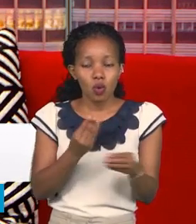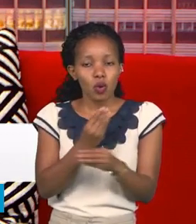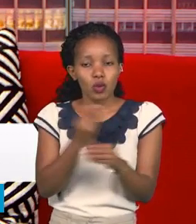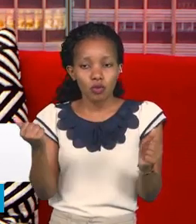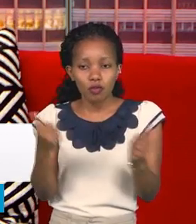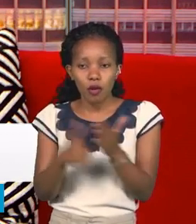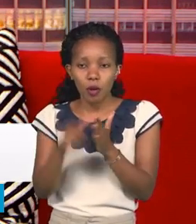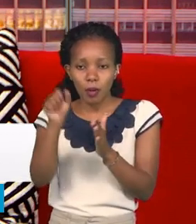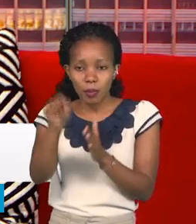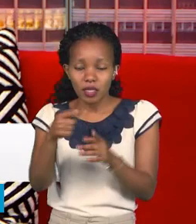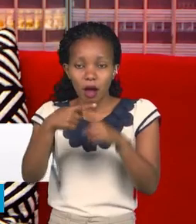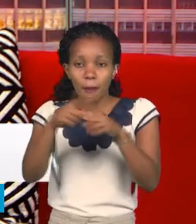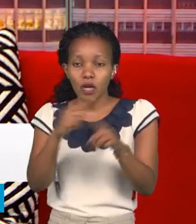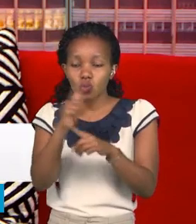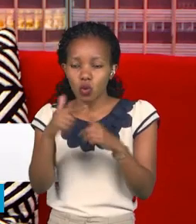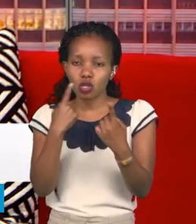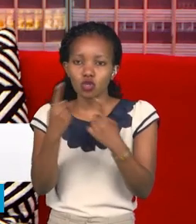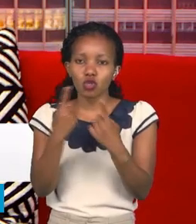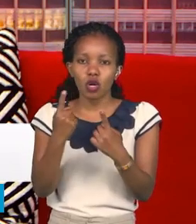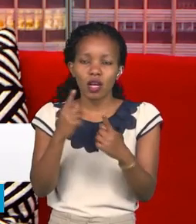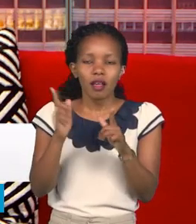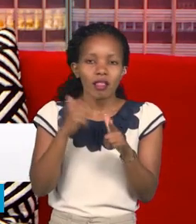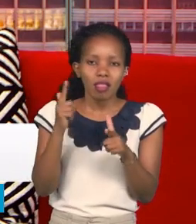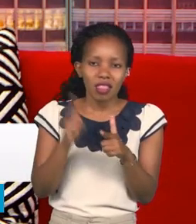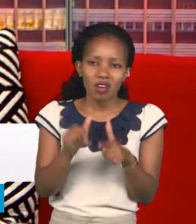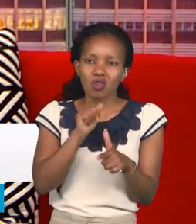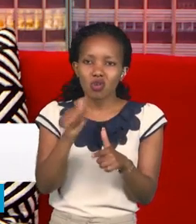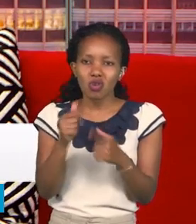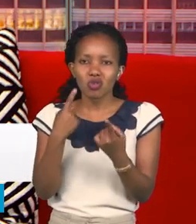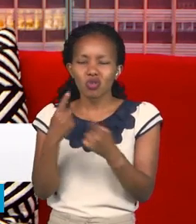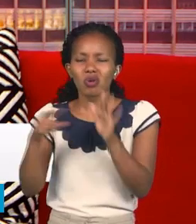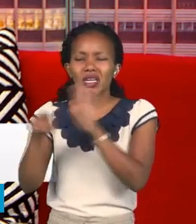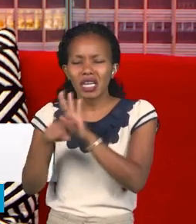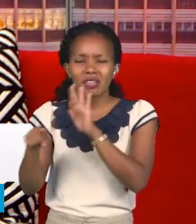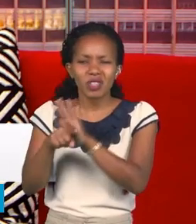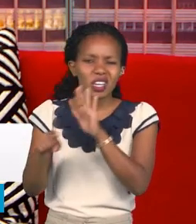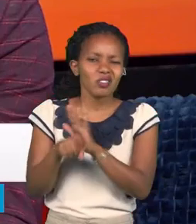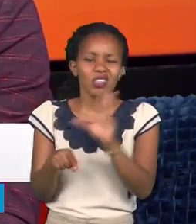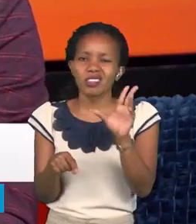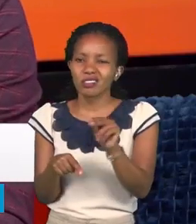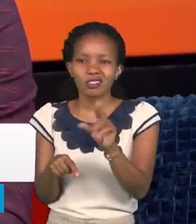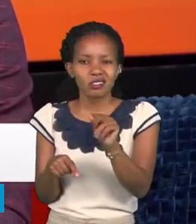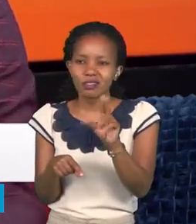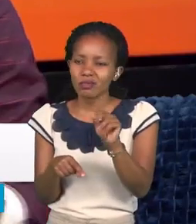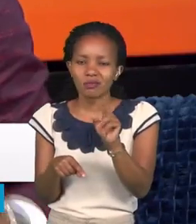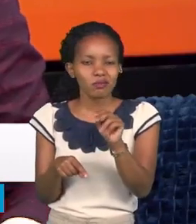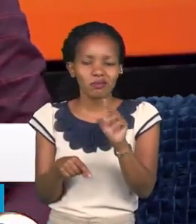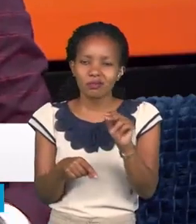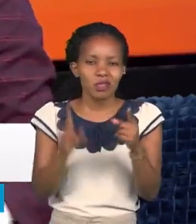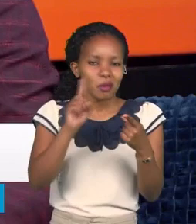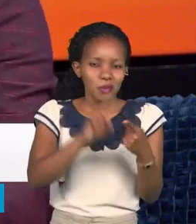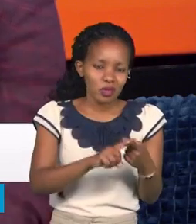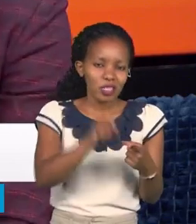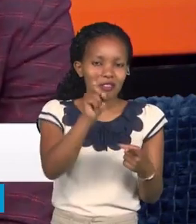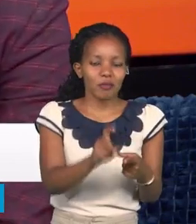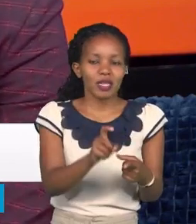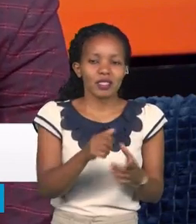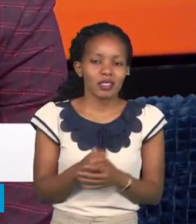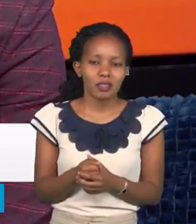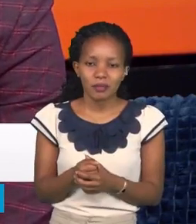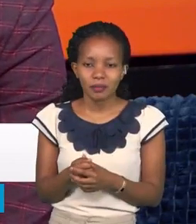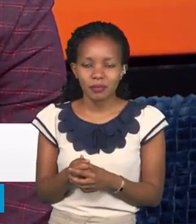Mm-hmm. But when we talk, let's say half an hour you're talking, yeah, don't yeah. talk 30 minutes on the negative part of it. And then why? Anyway,